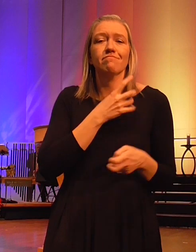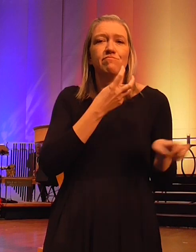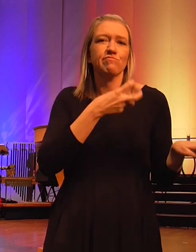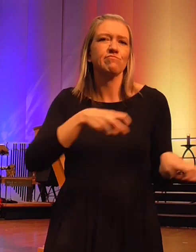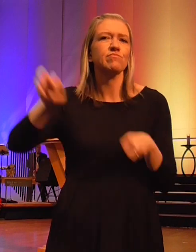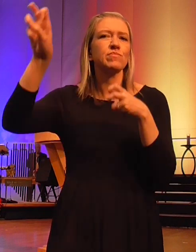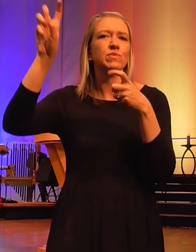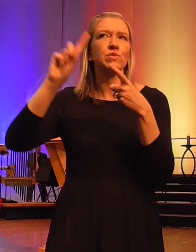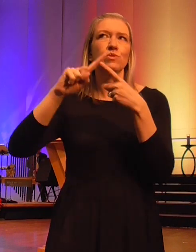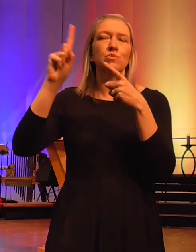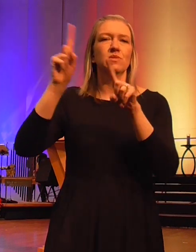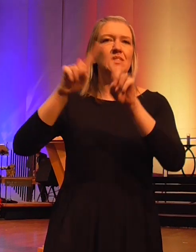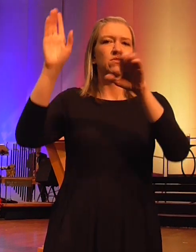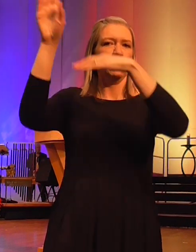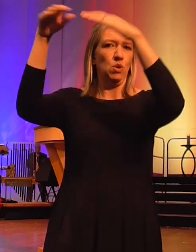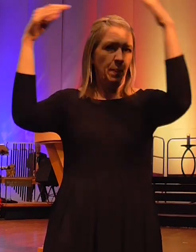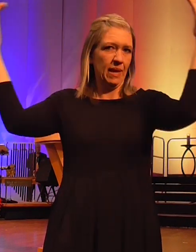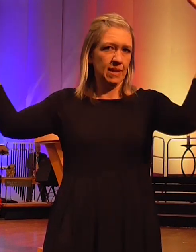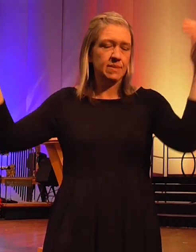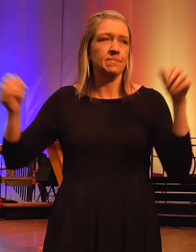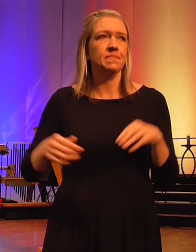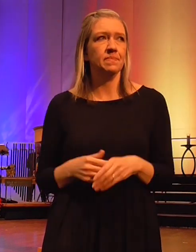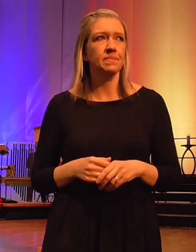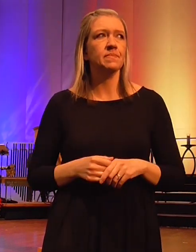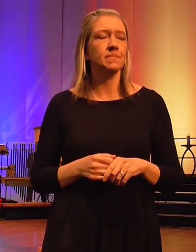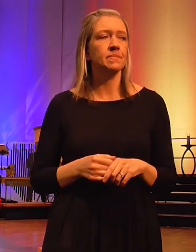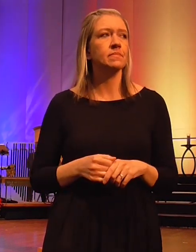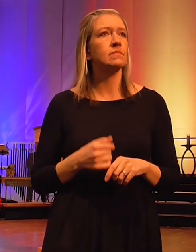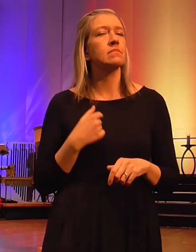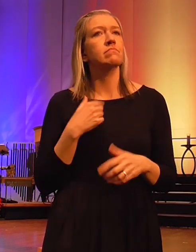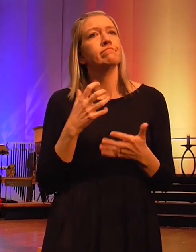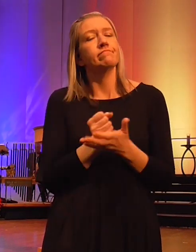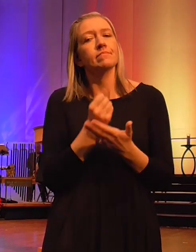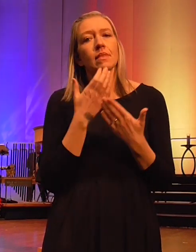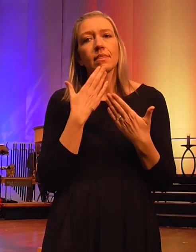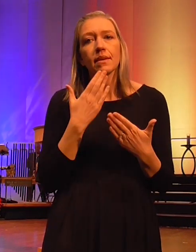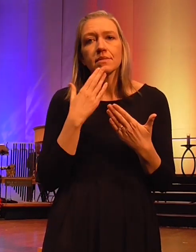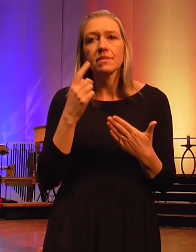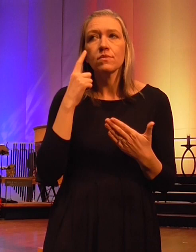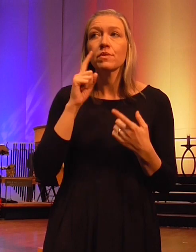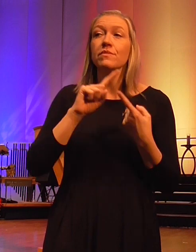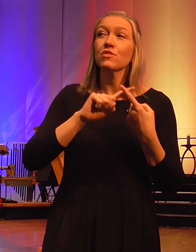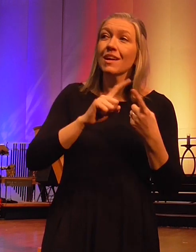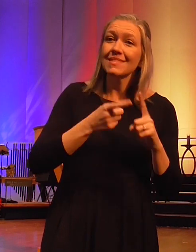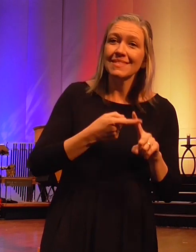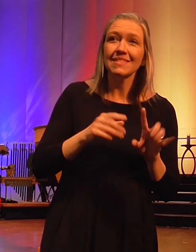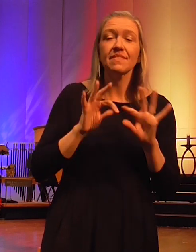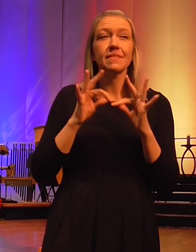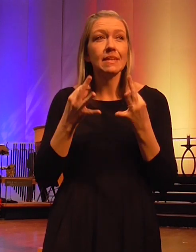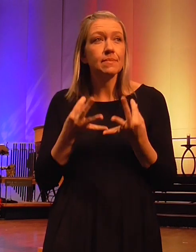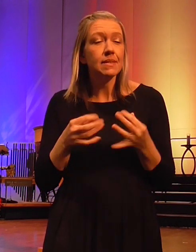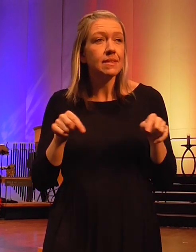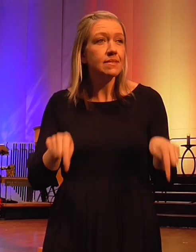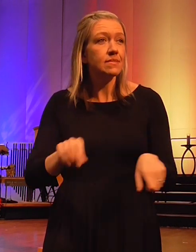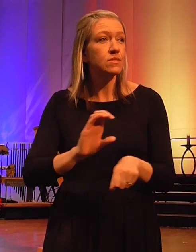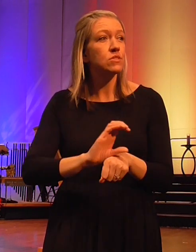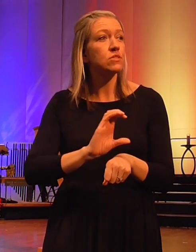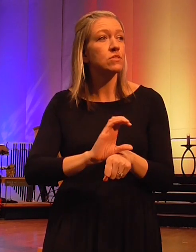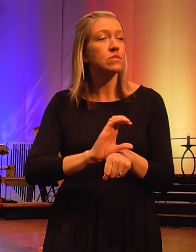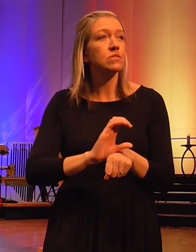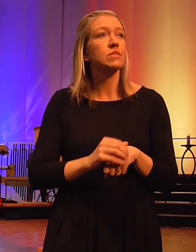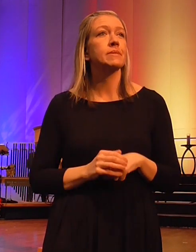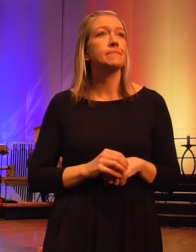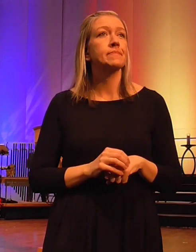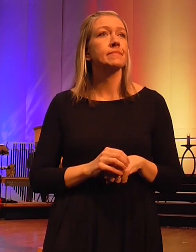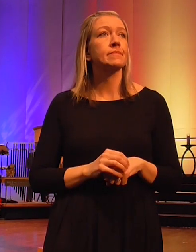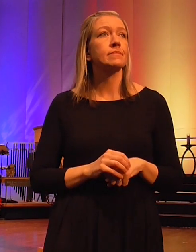the greater domain. I also give thanks for the friends and the family of Mile High Church. Also, in